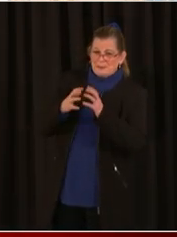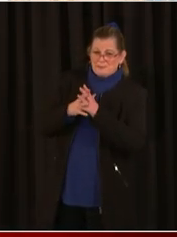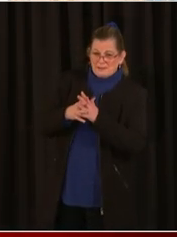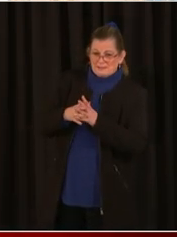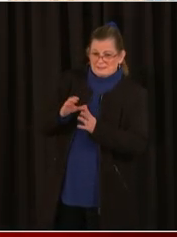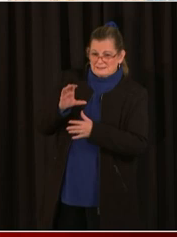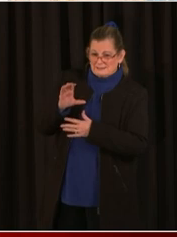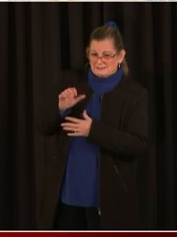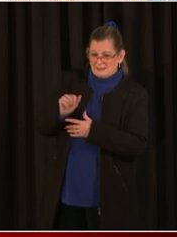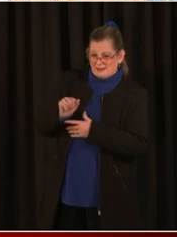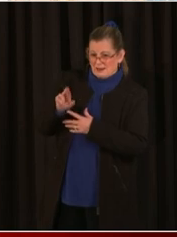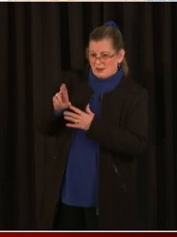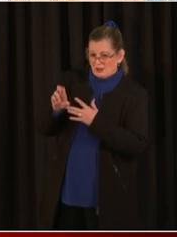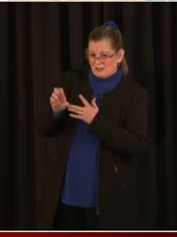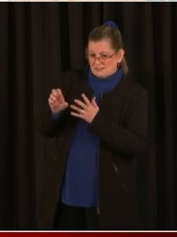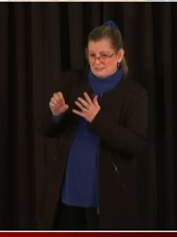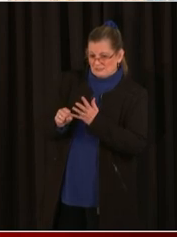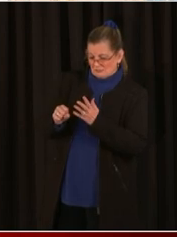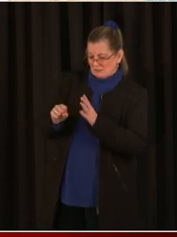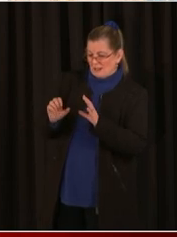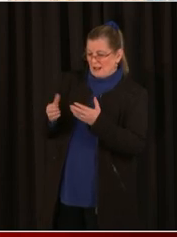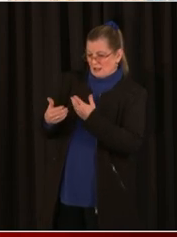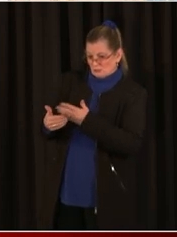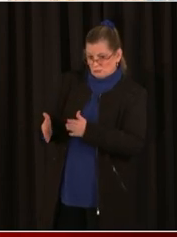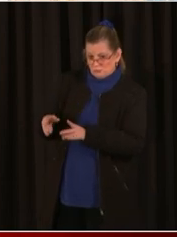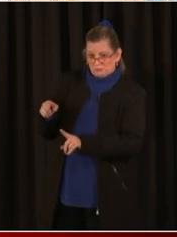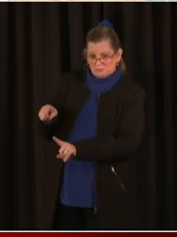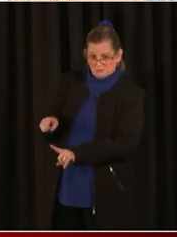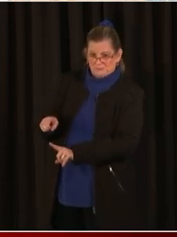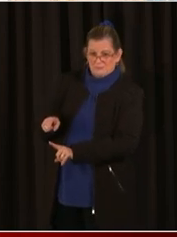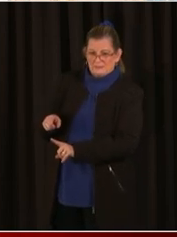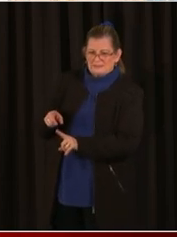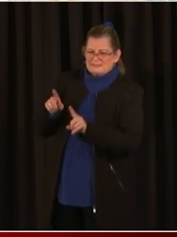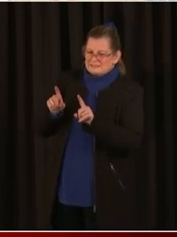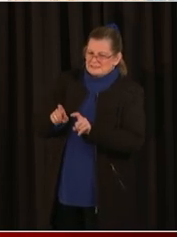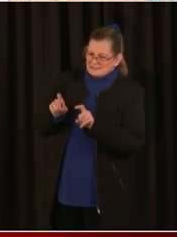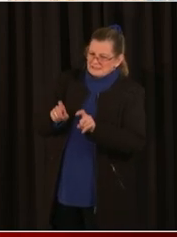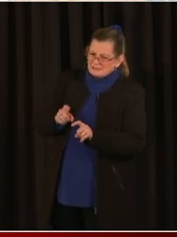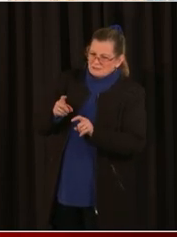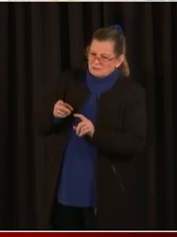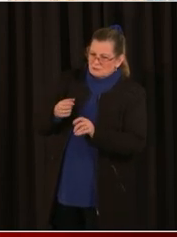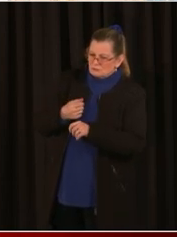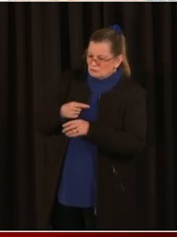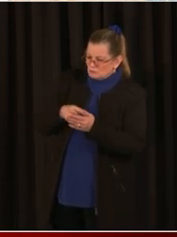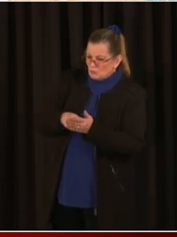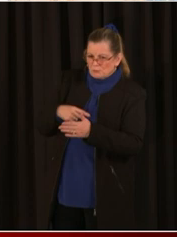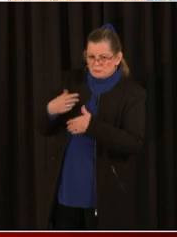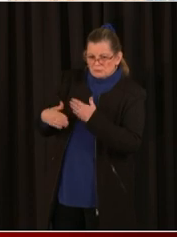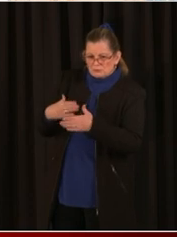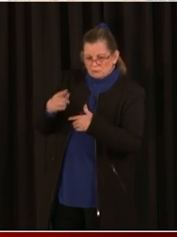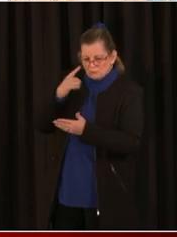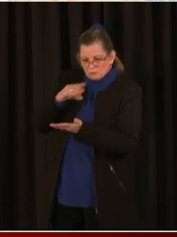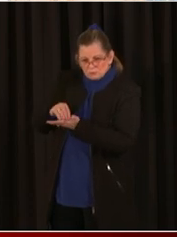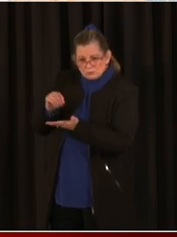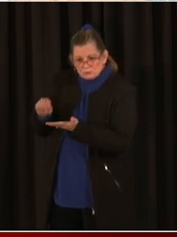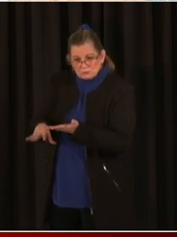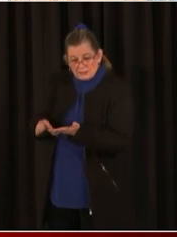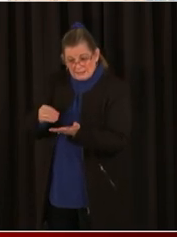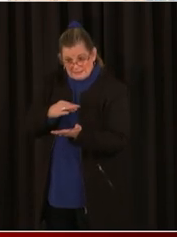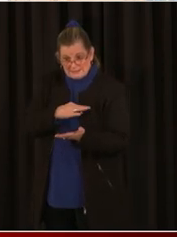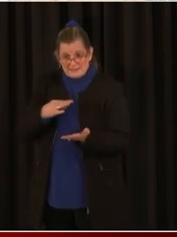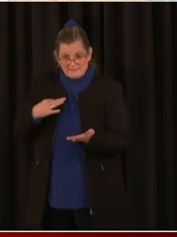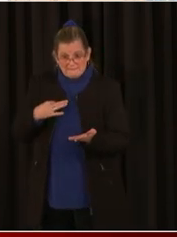CARES classroom symptomatic and asymptomatic testing protocols for students and